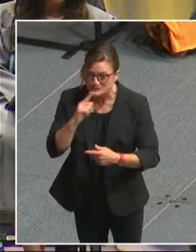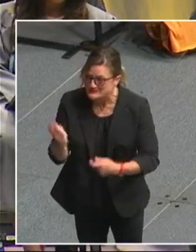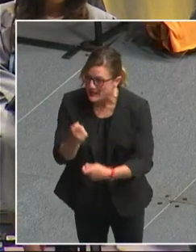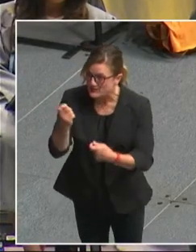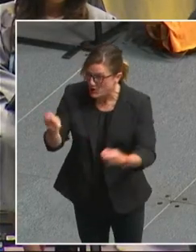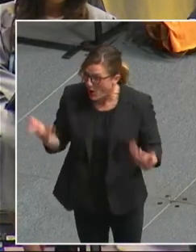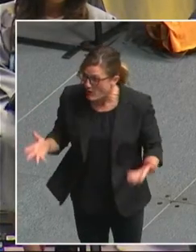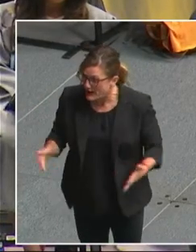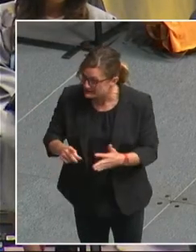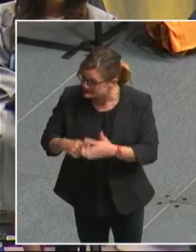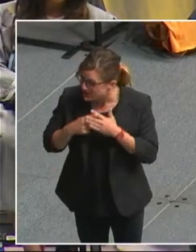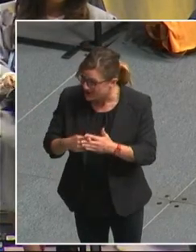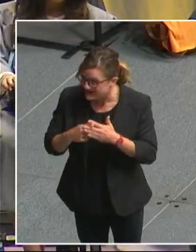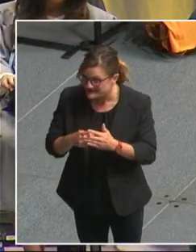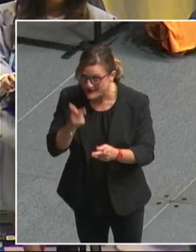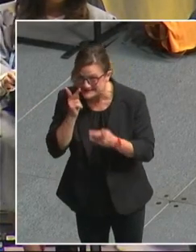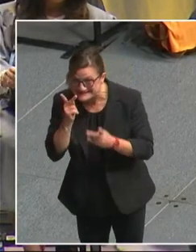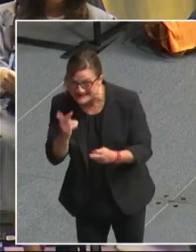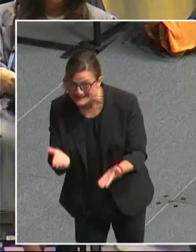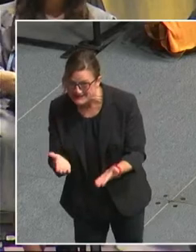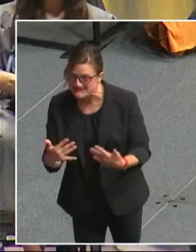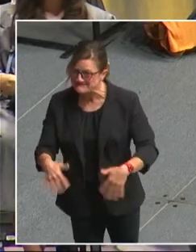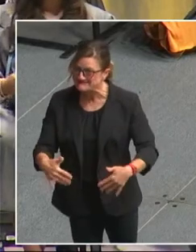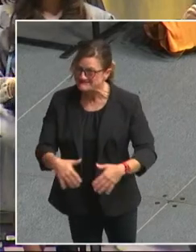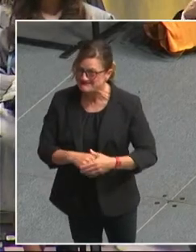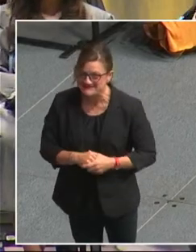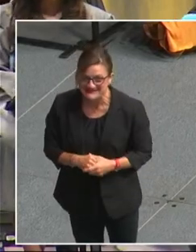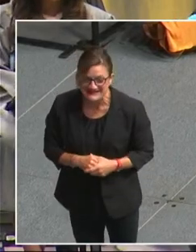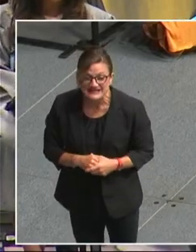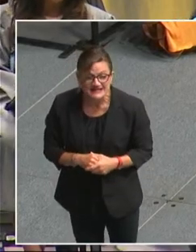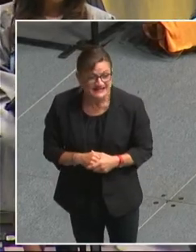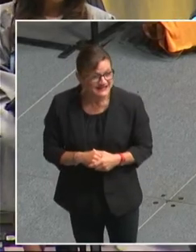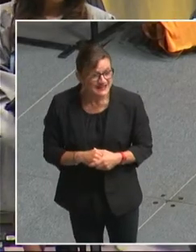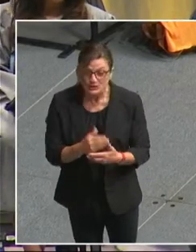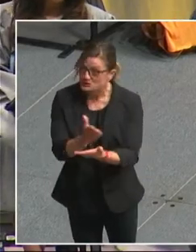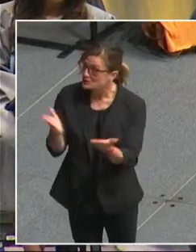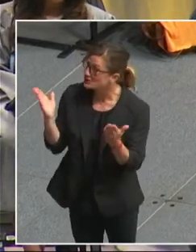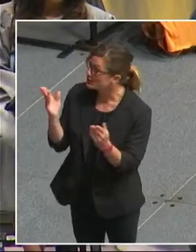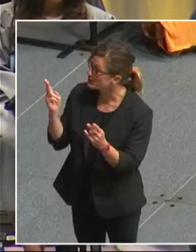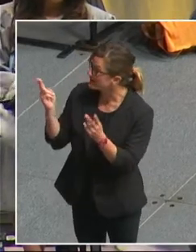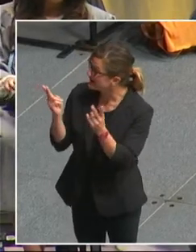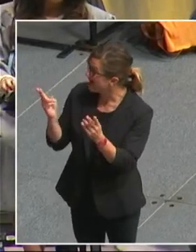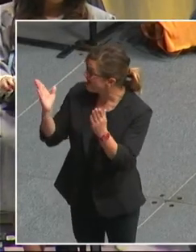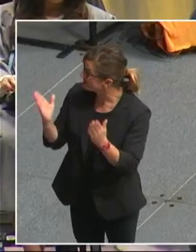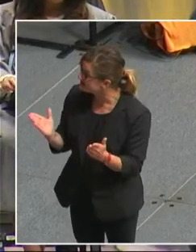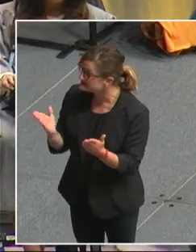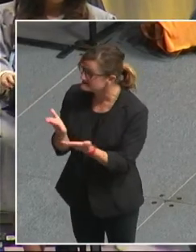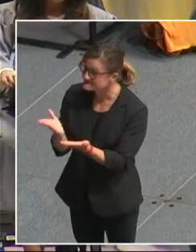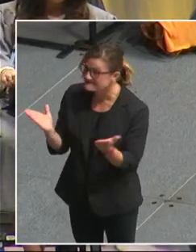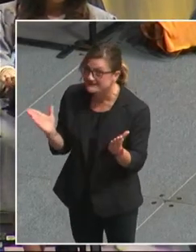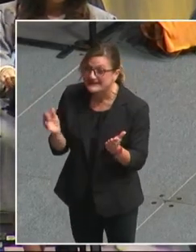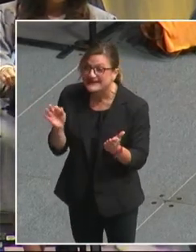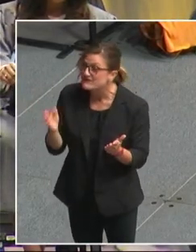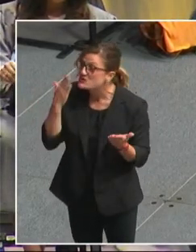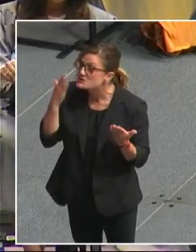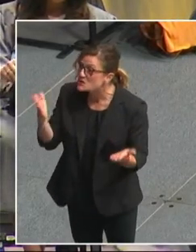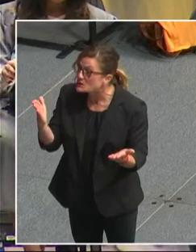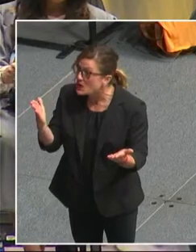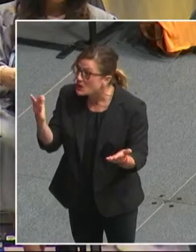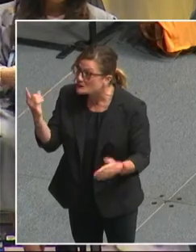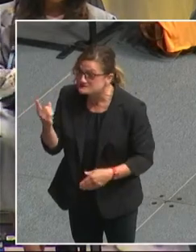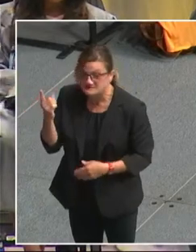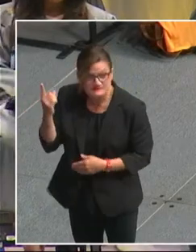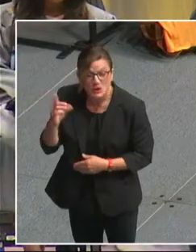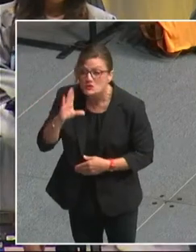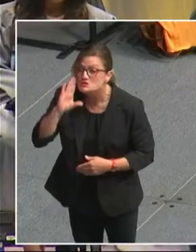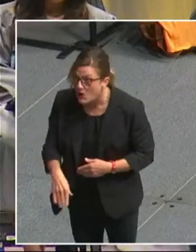already started from what I can see here. To the guest, if you don't know anything, do know